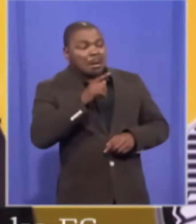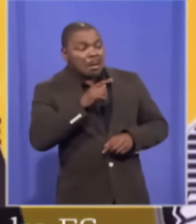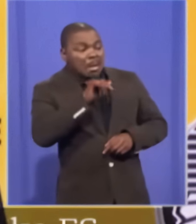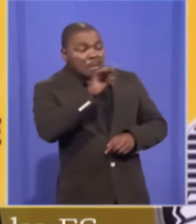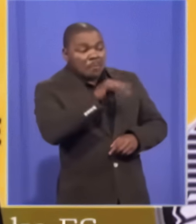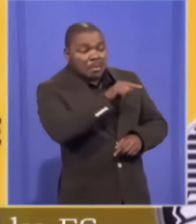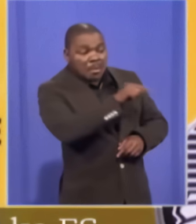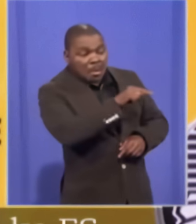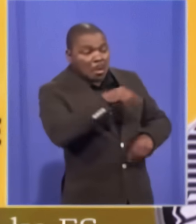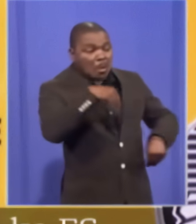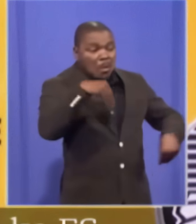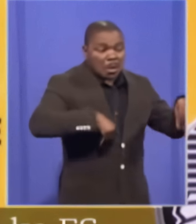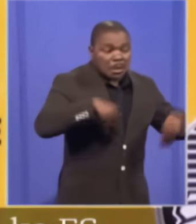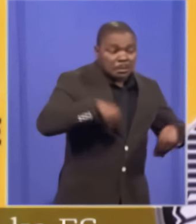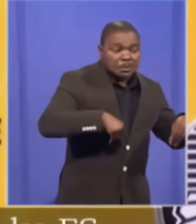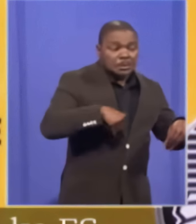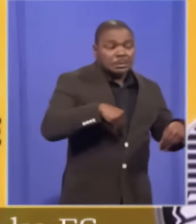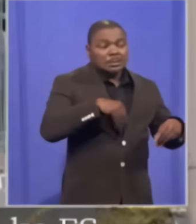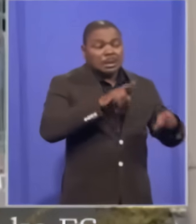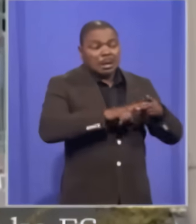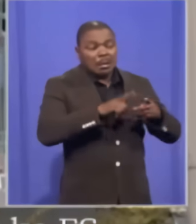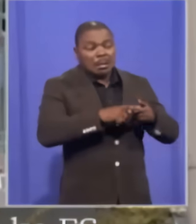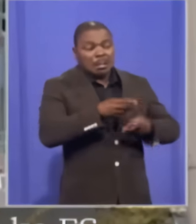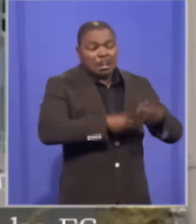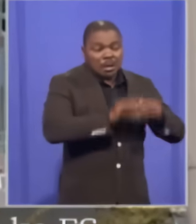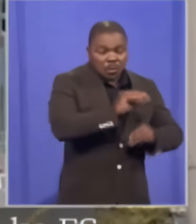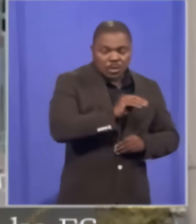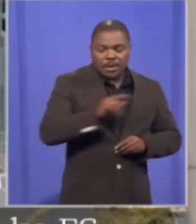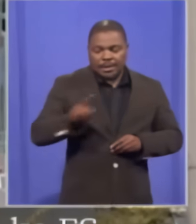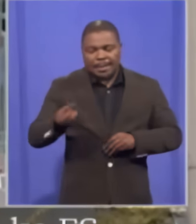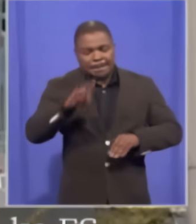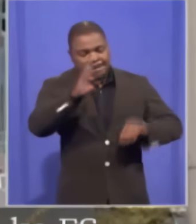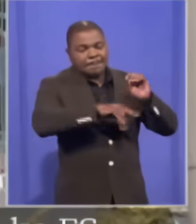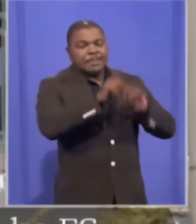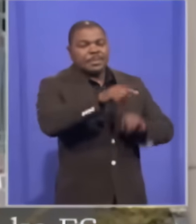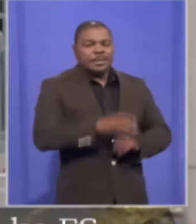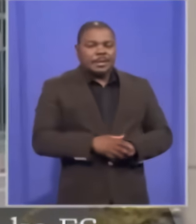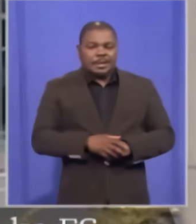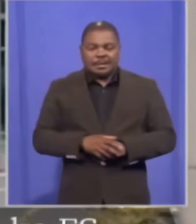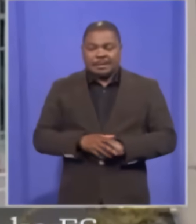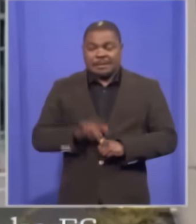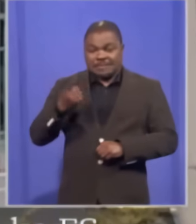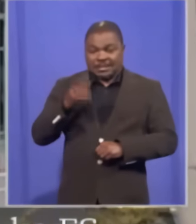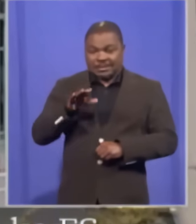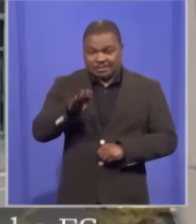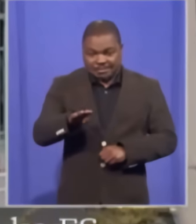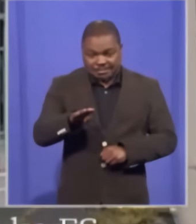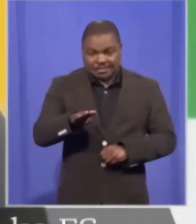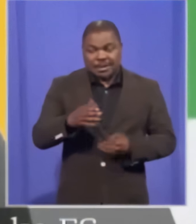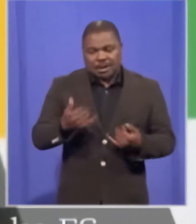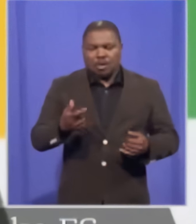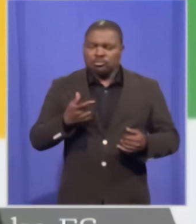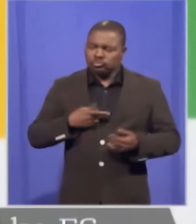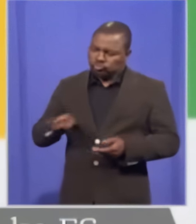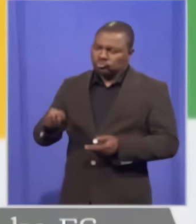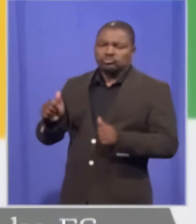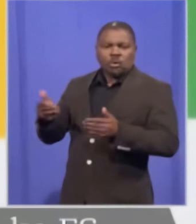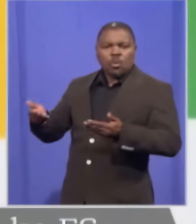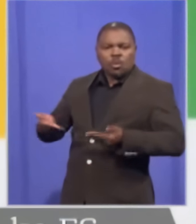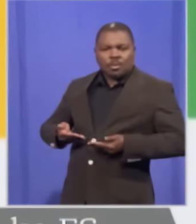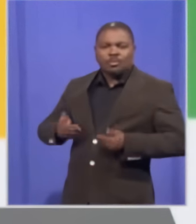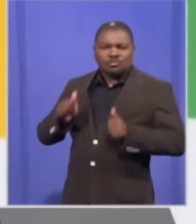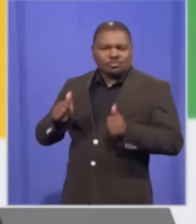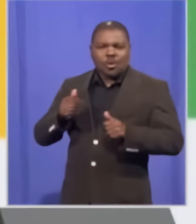of corruption and malfeasance. It's a first step. That's why we are saying we welcome it. It's a first step, and we are